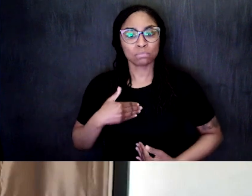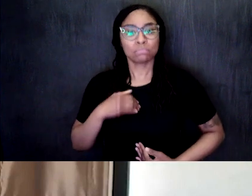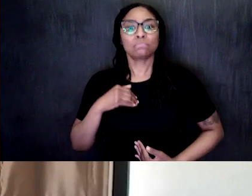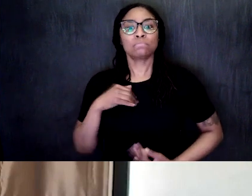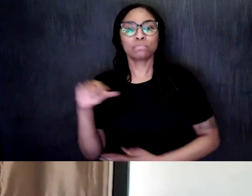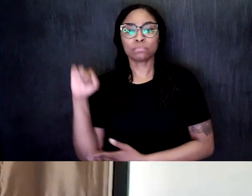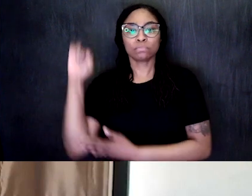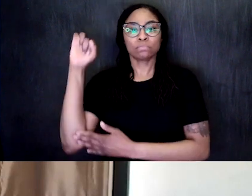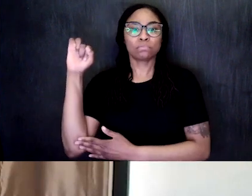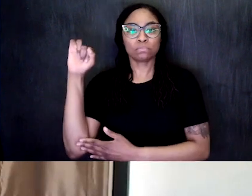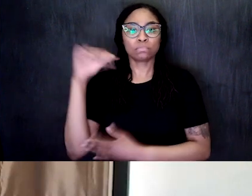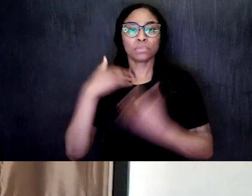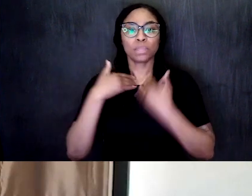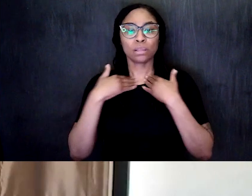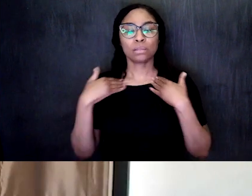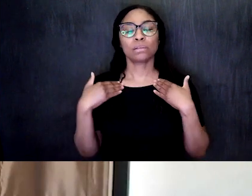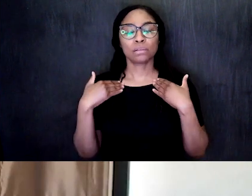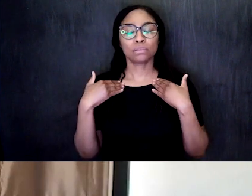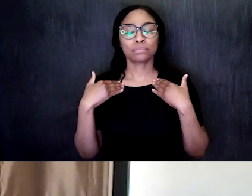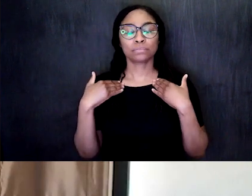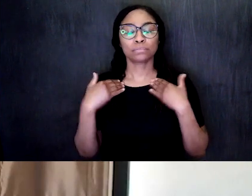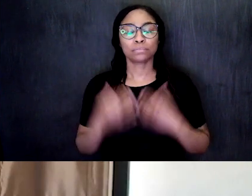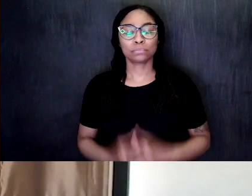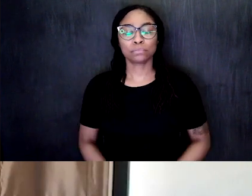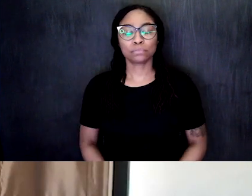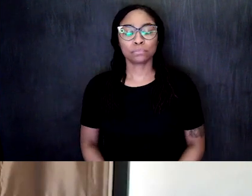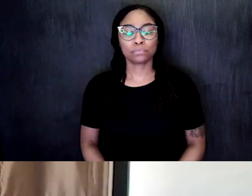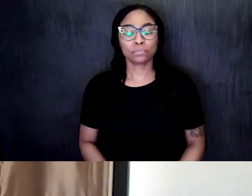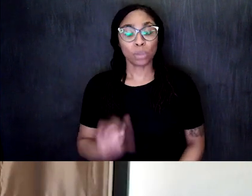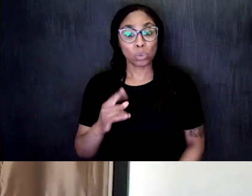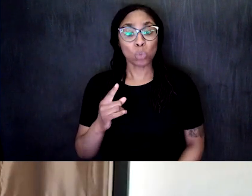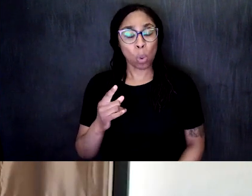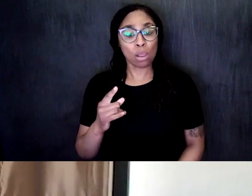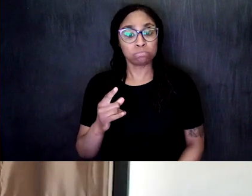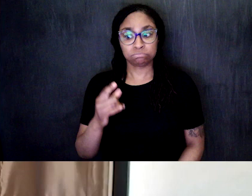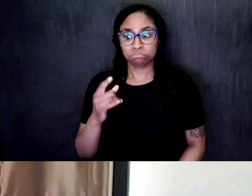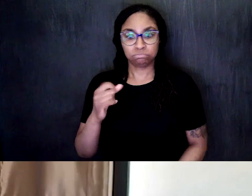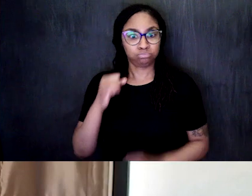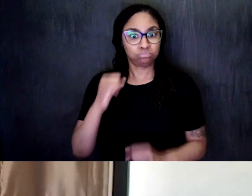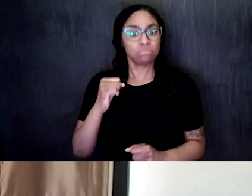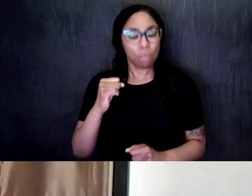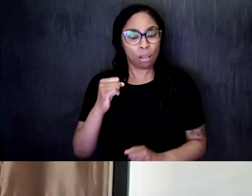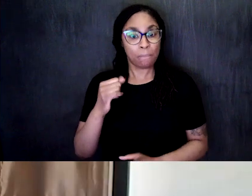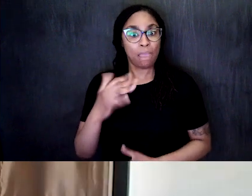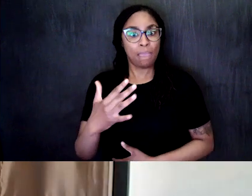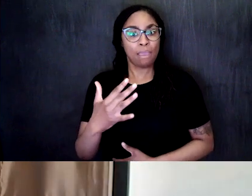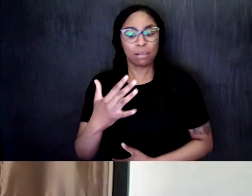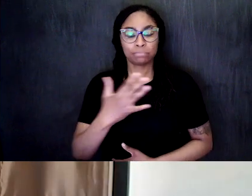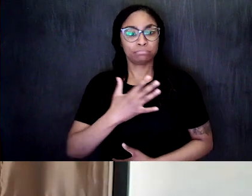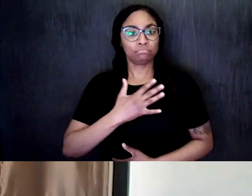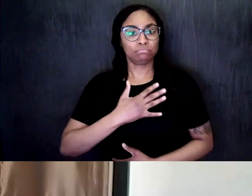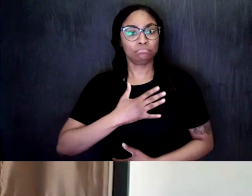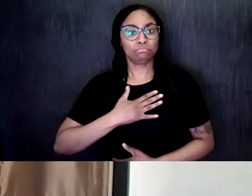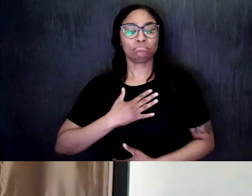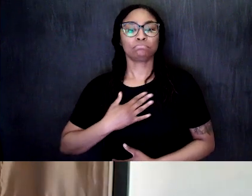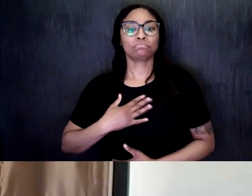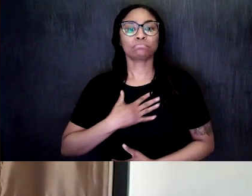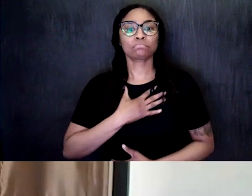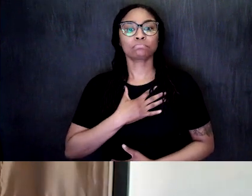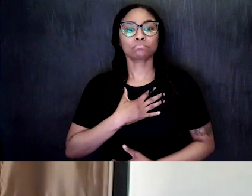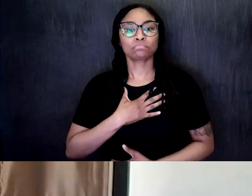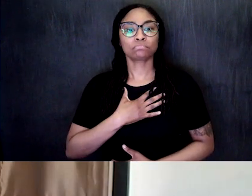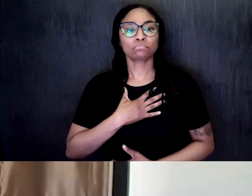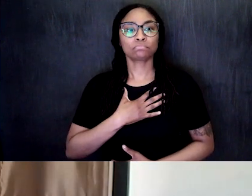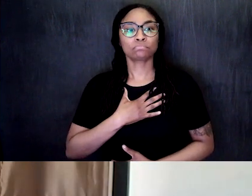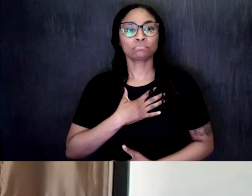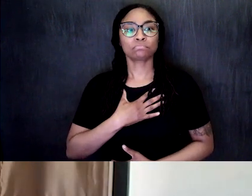shoulders relax. Open up the collarbone. I'm going to encourage you to take your dominant hand with your index finger and thumb below the